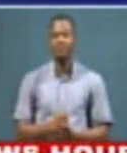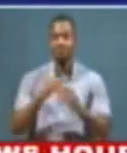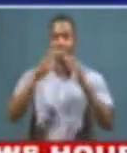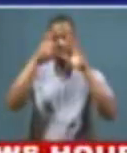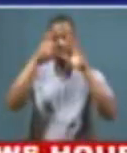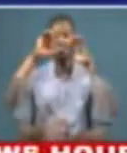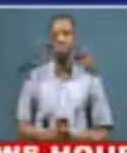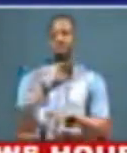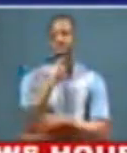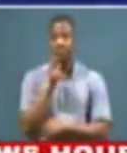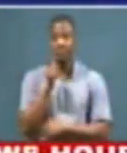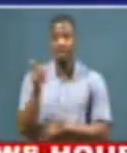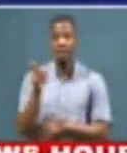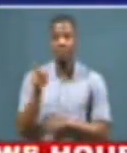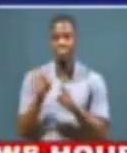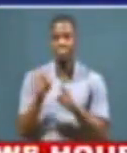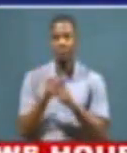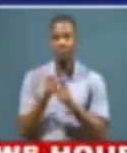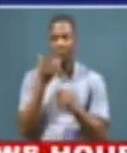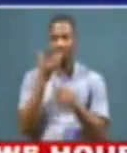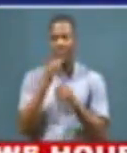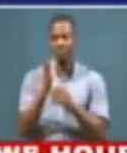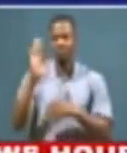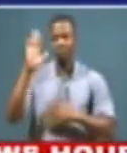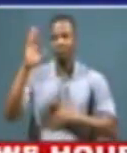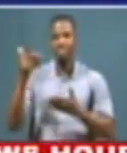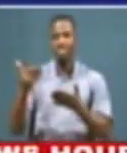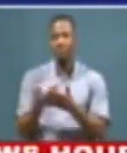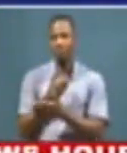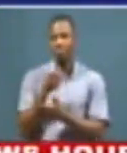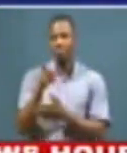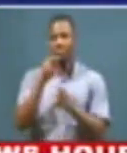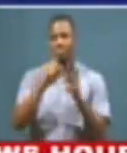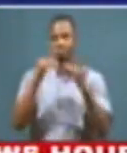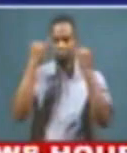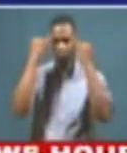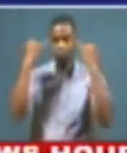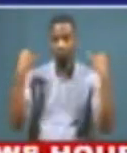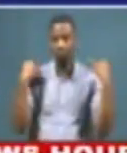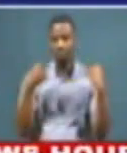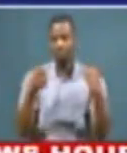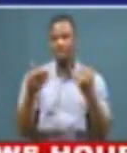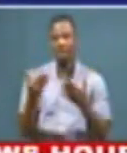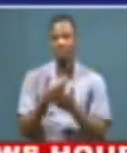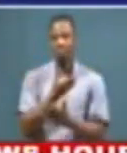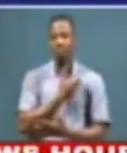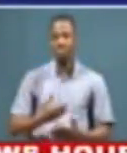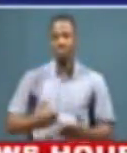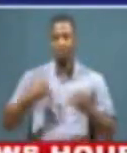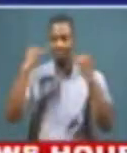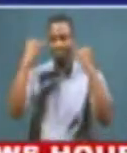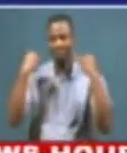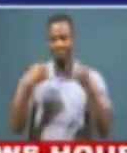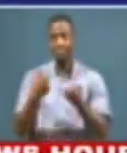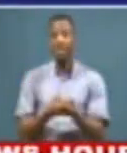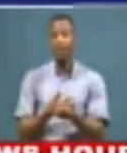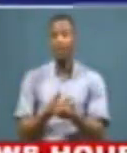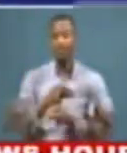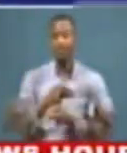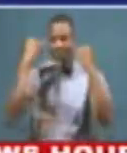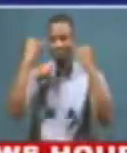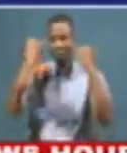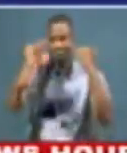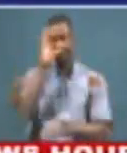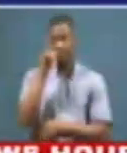The president, Nana Akufo-Addo, has sworn Justice Kwasi Anin Yeboah into office as the new Chief Justice of Ghana. Justice Anin